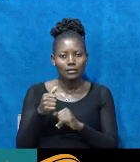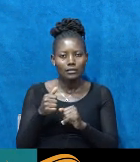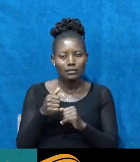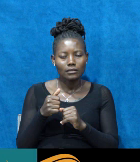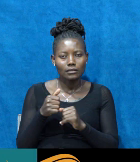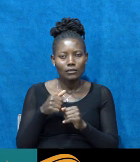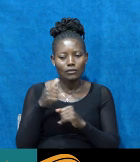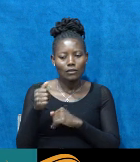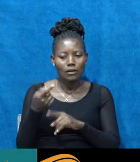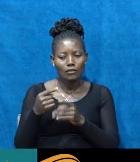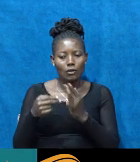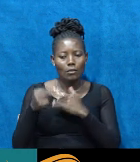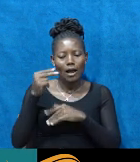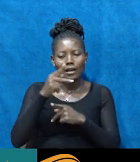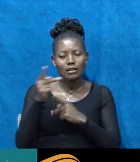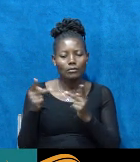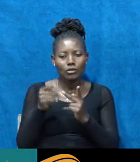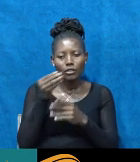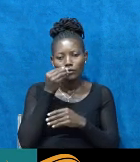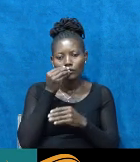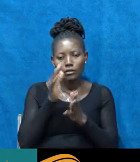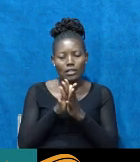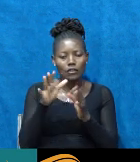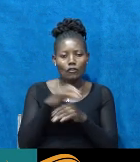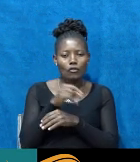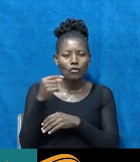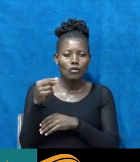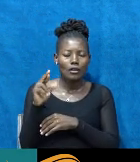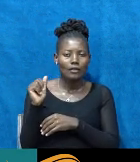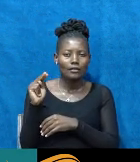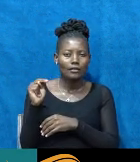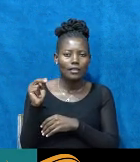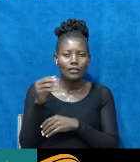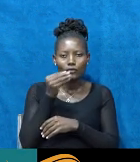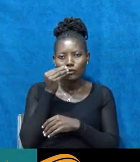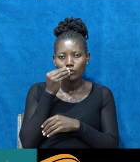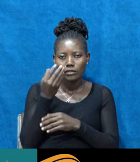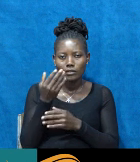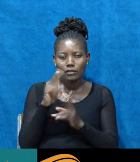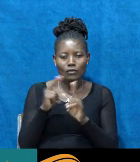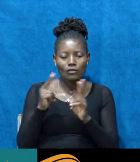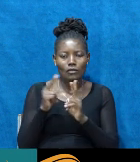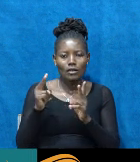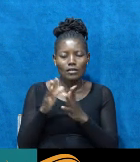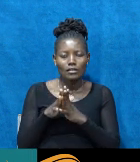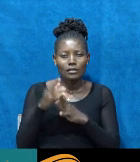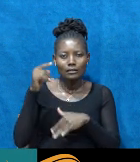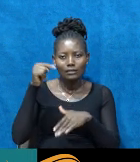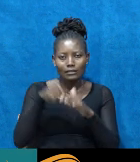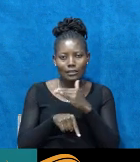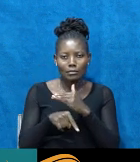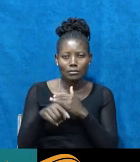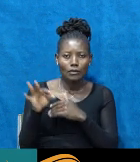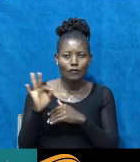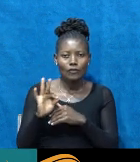for whole grain kind of foods. Highly processed foods, very deep fried kind of foods usually